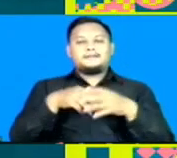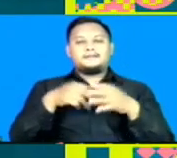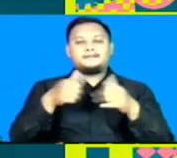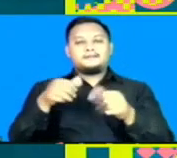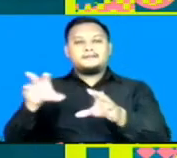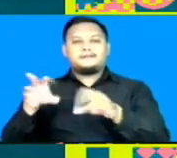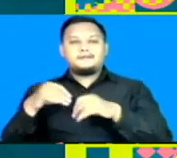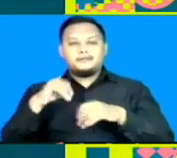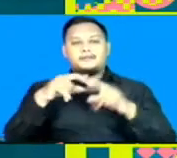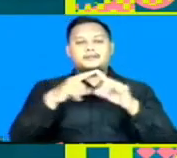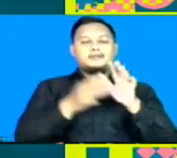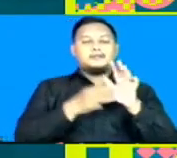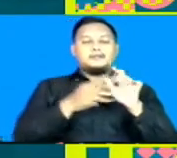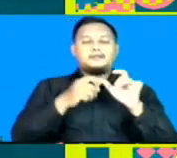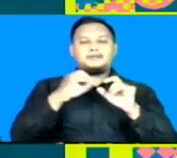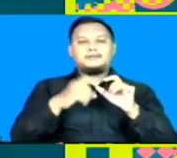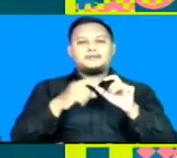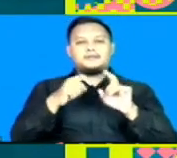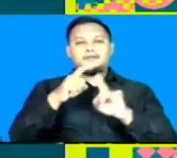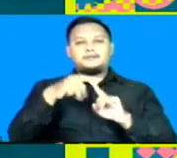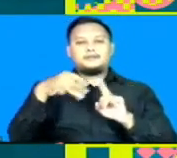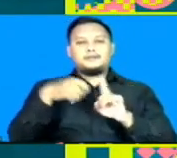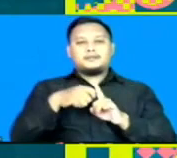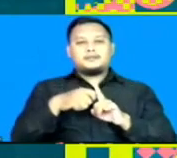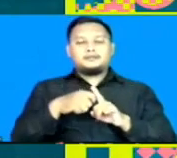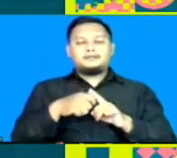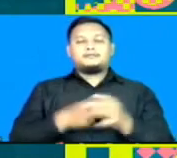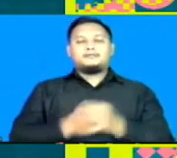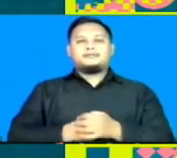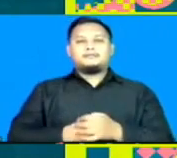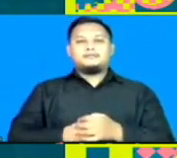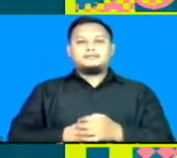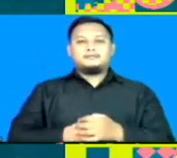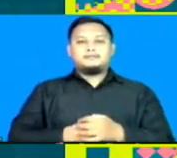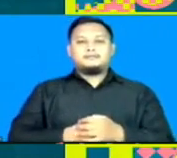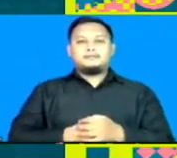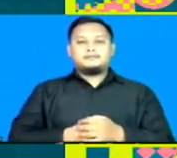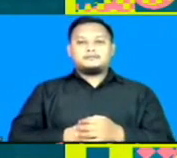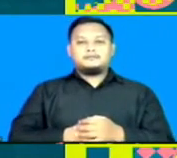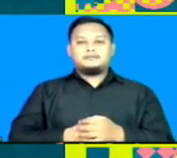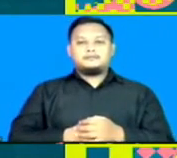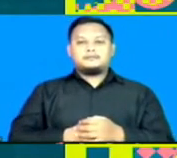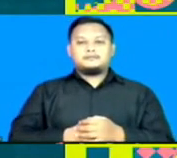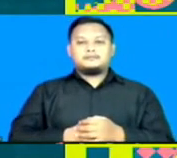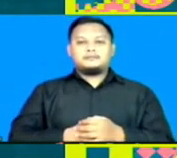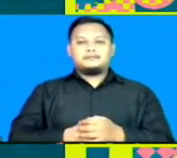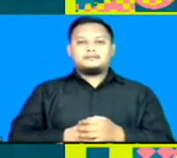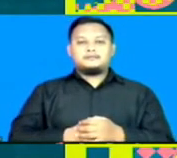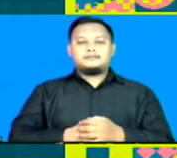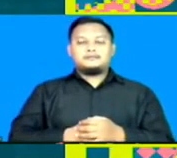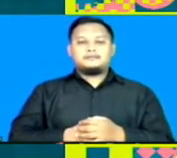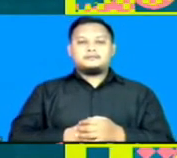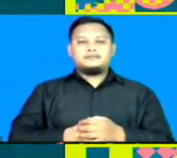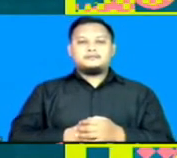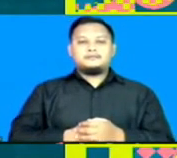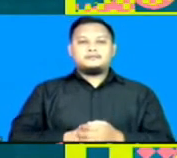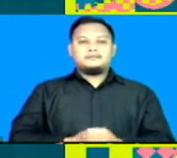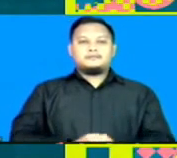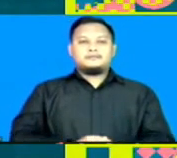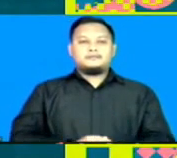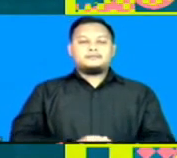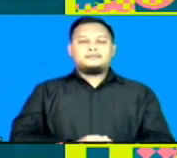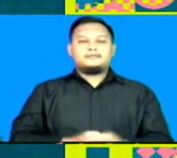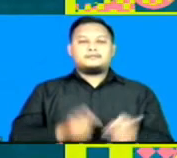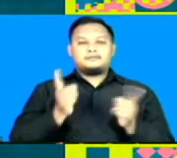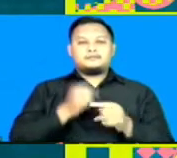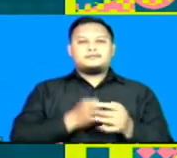As and September 2022, yes, yeah. Andip? No, I was just thinking that you were just about to go into September 2022. I was